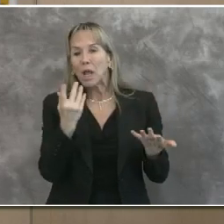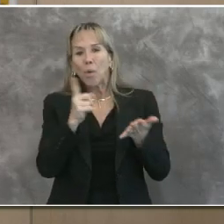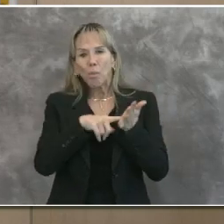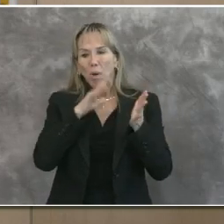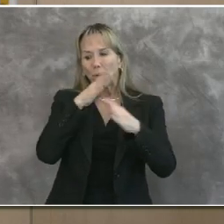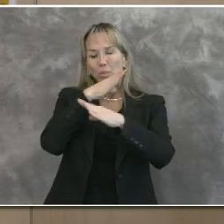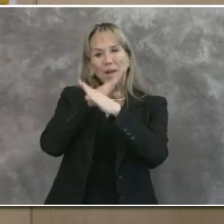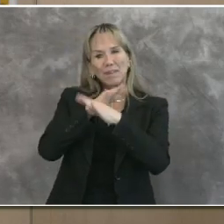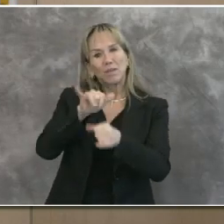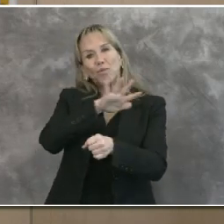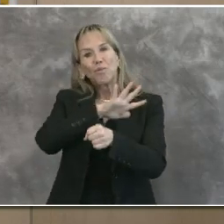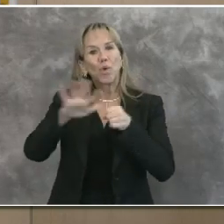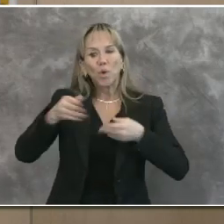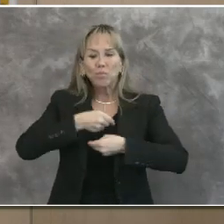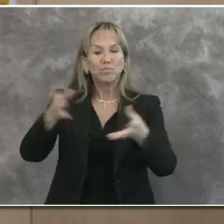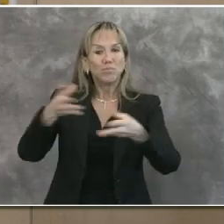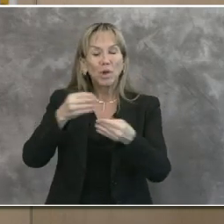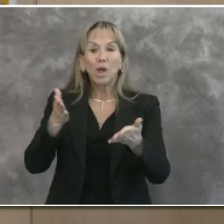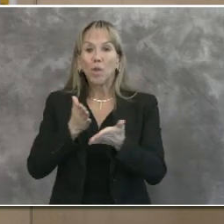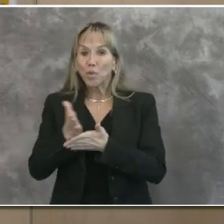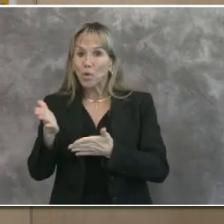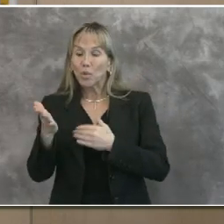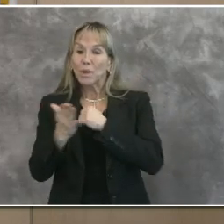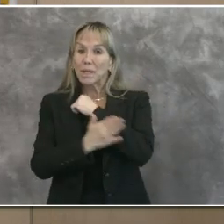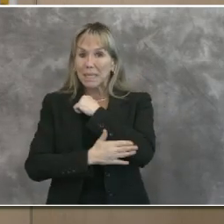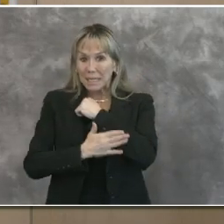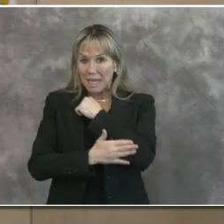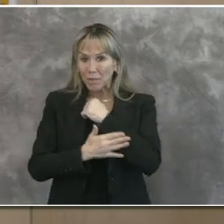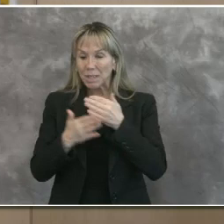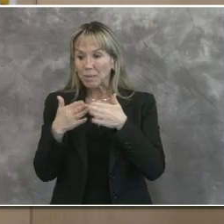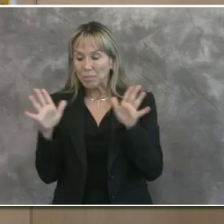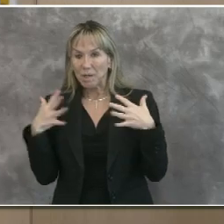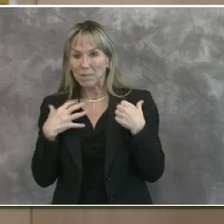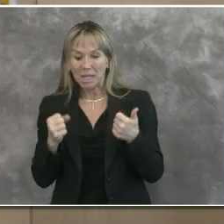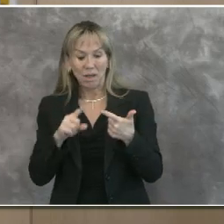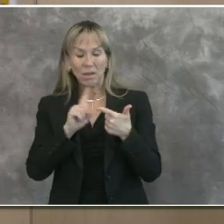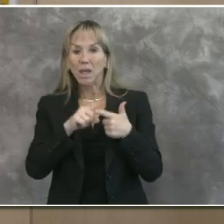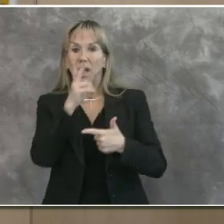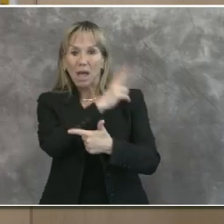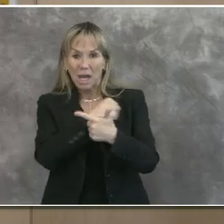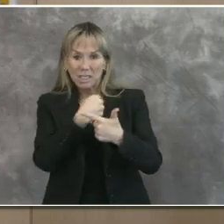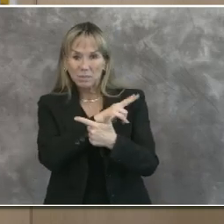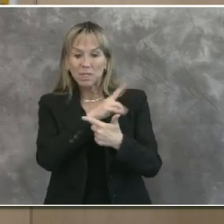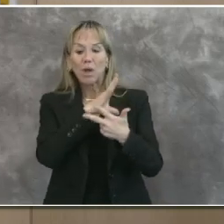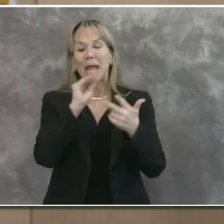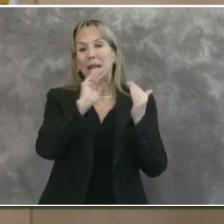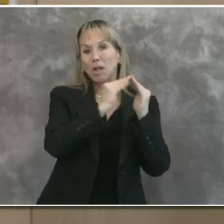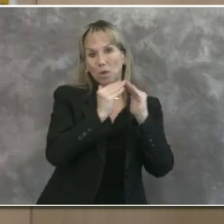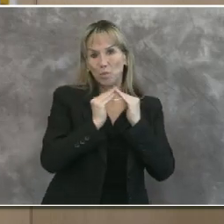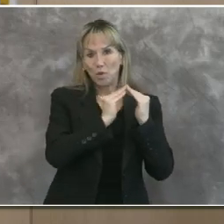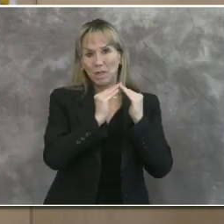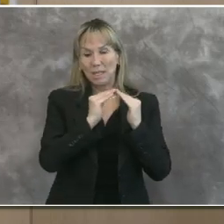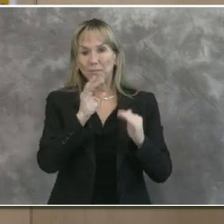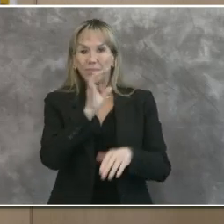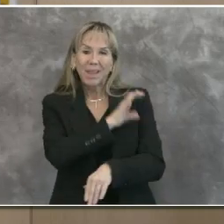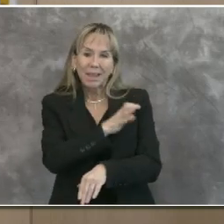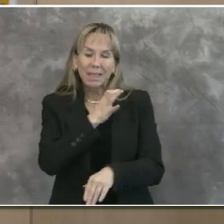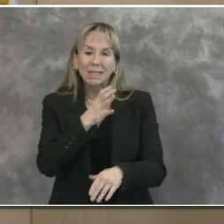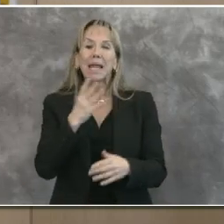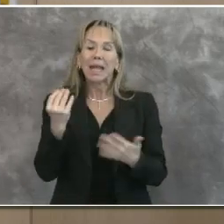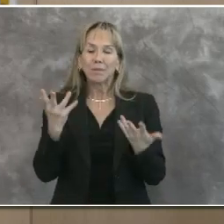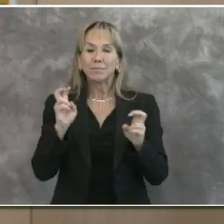testing through our county public health laboratory, our hospitals, and our community clinics and